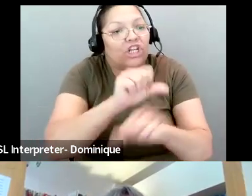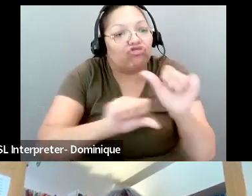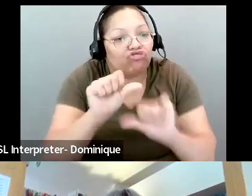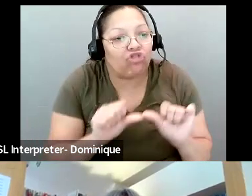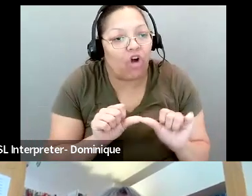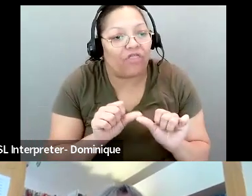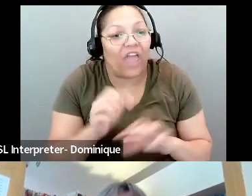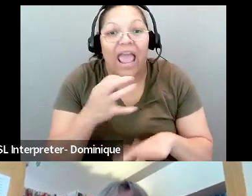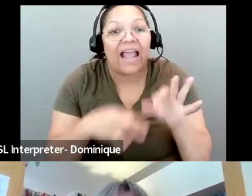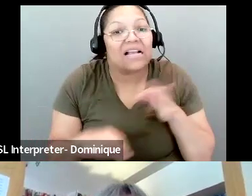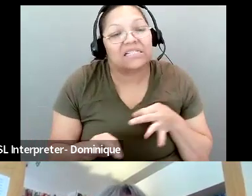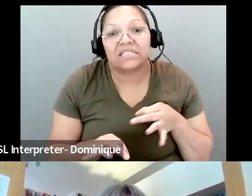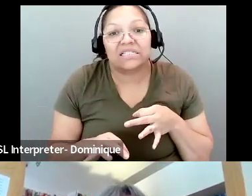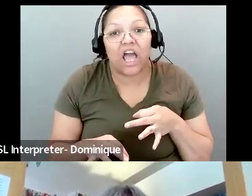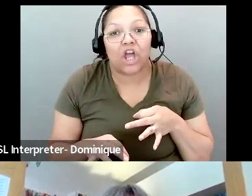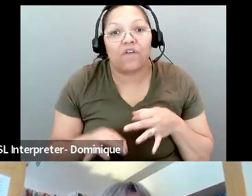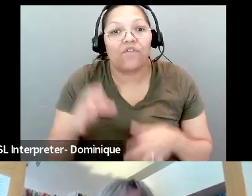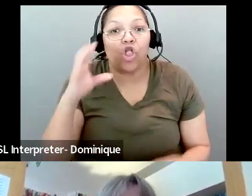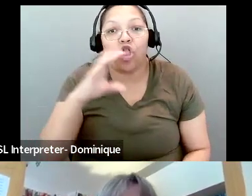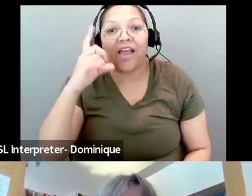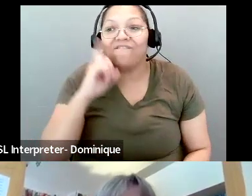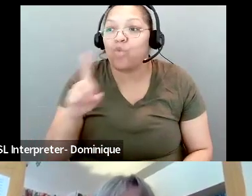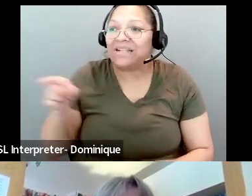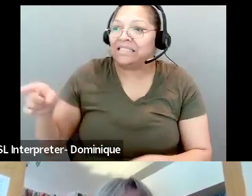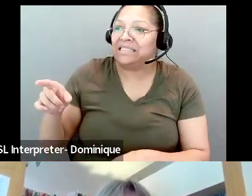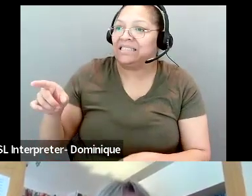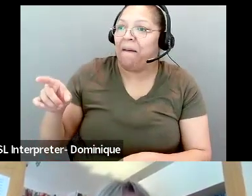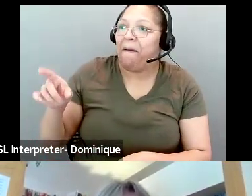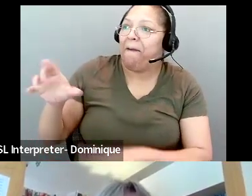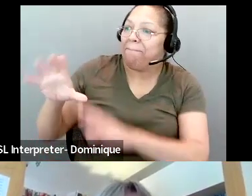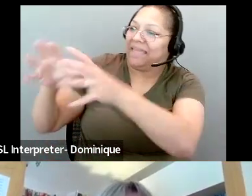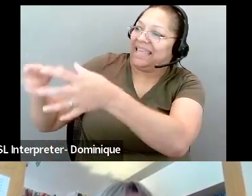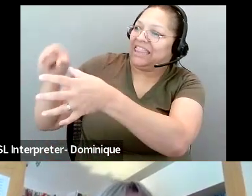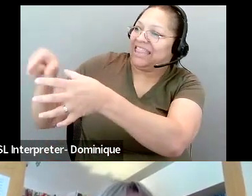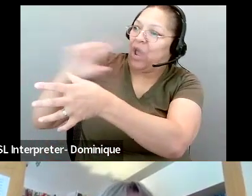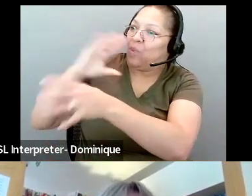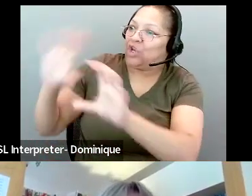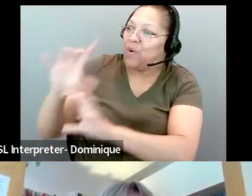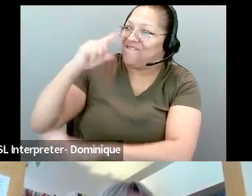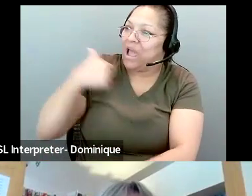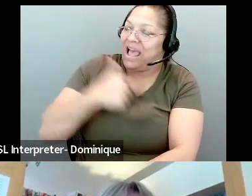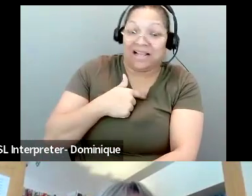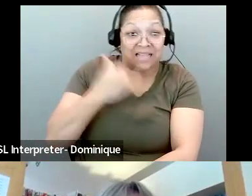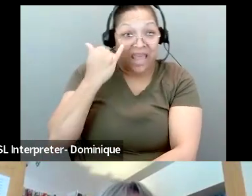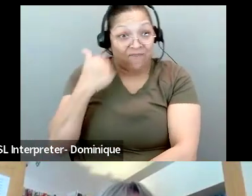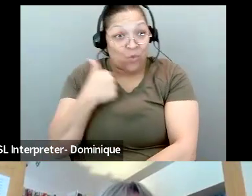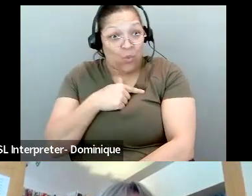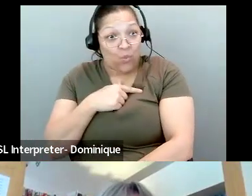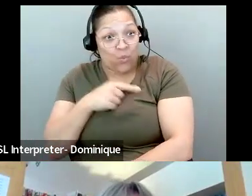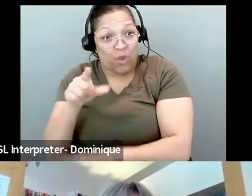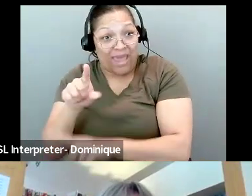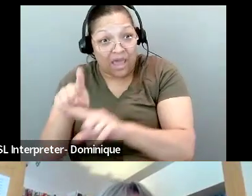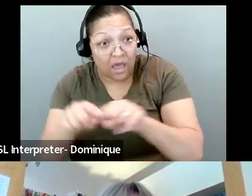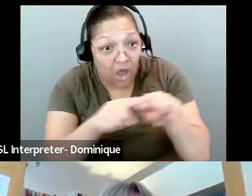for some entity that is going to do it all for us. If we lean on each other, I mean, this